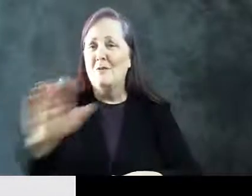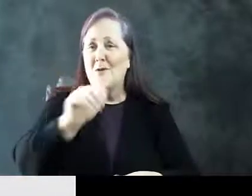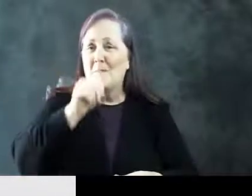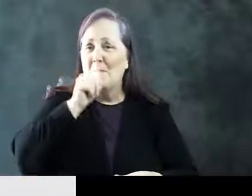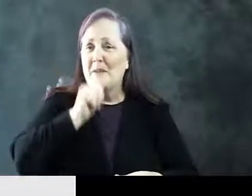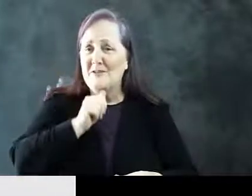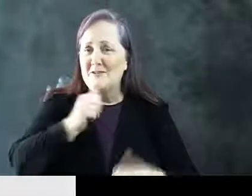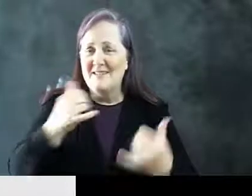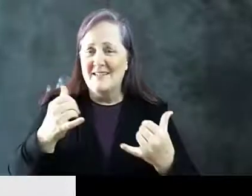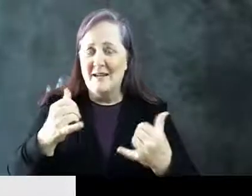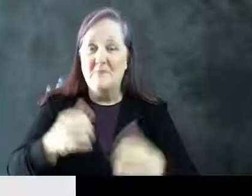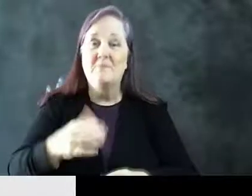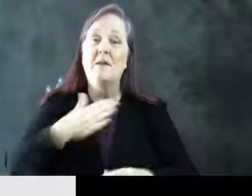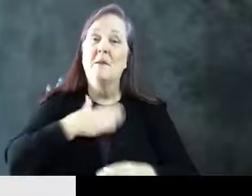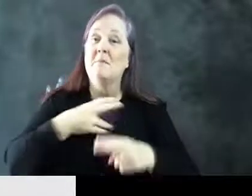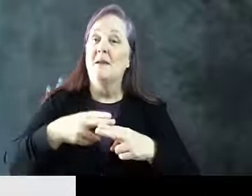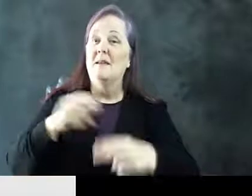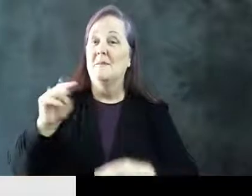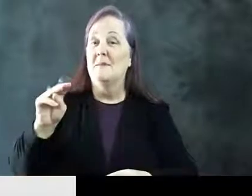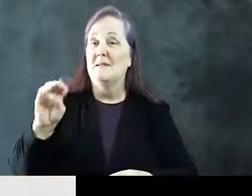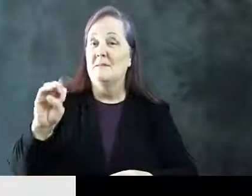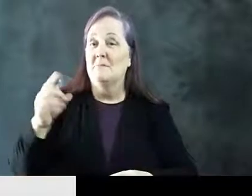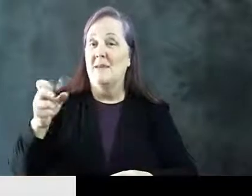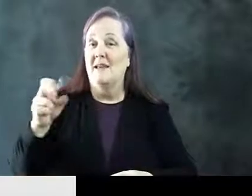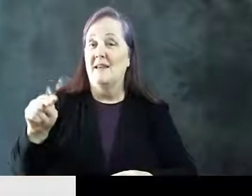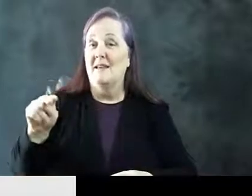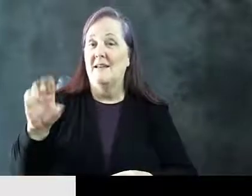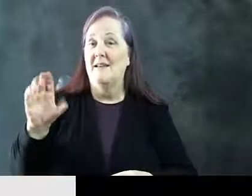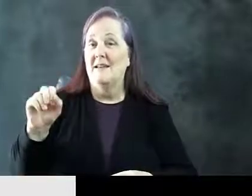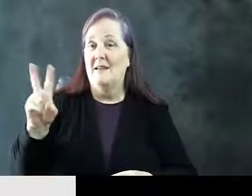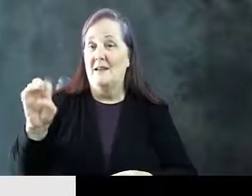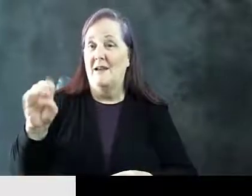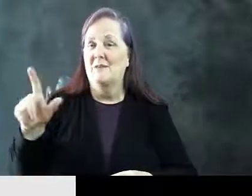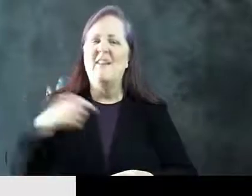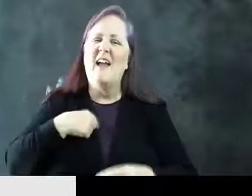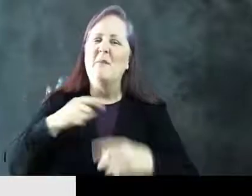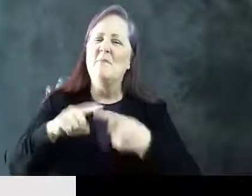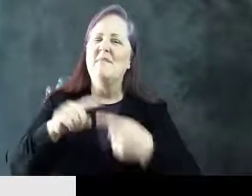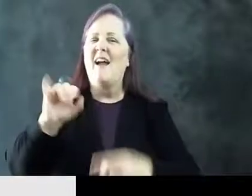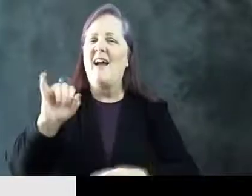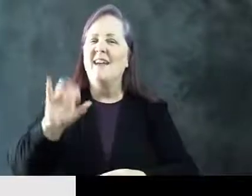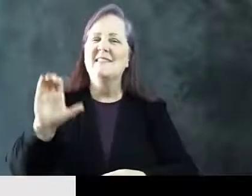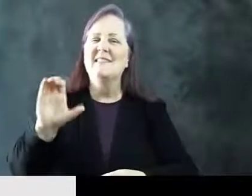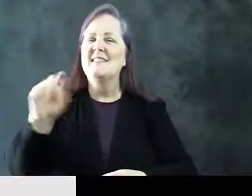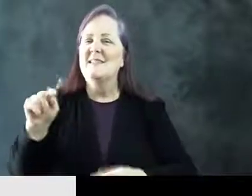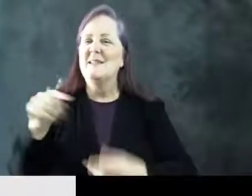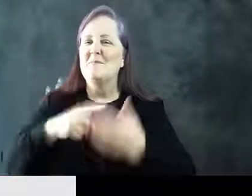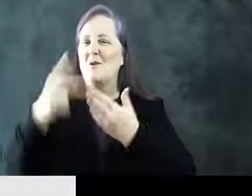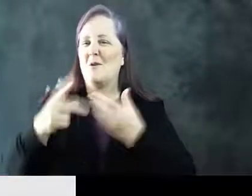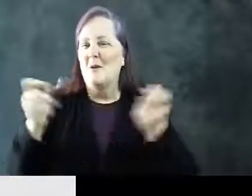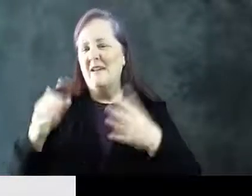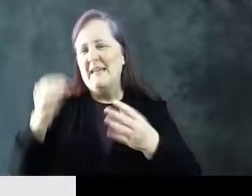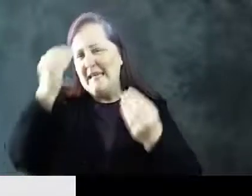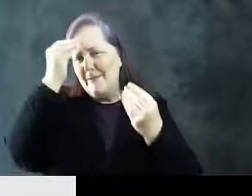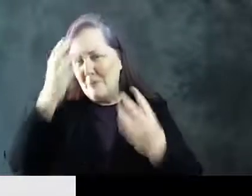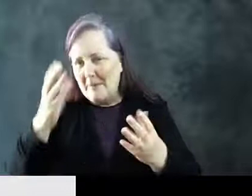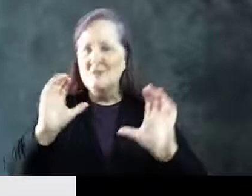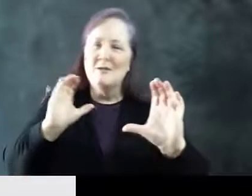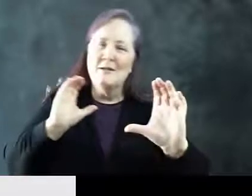My name is Megan Cadell. I am CFILC's ICT Program Manager. That means Information